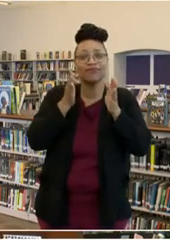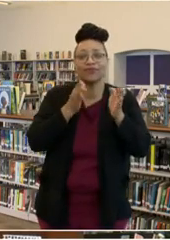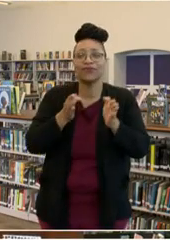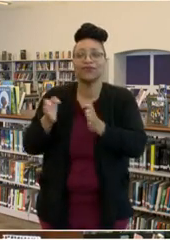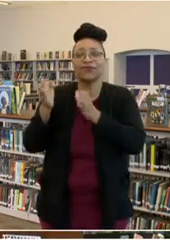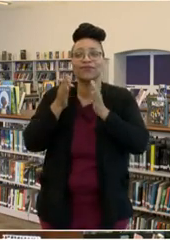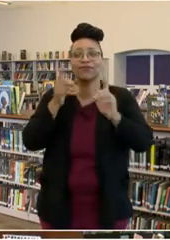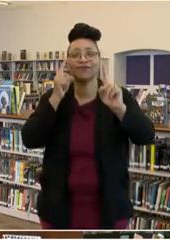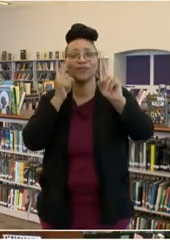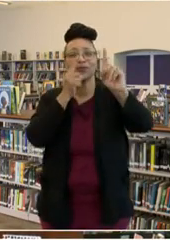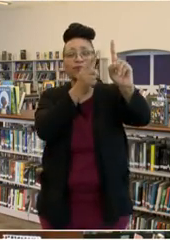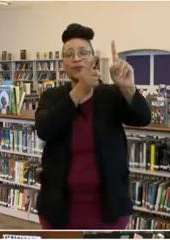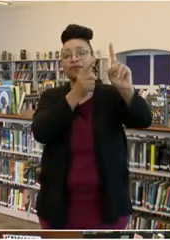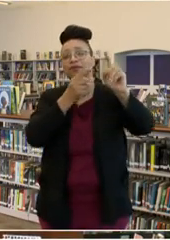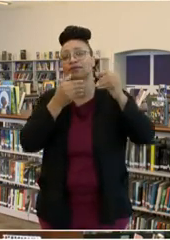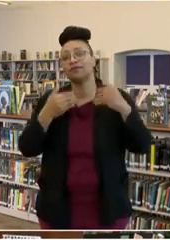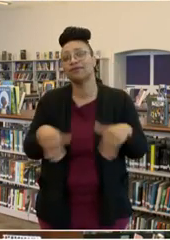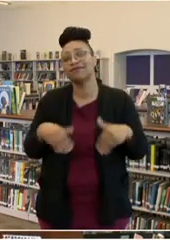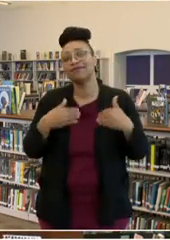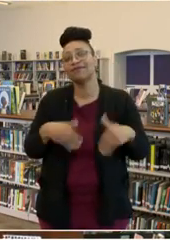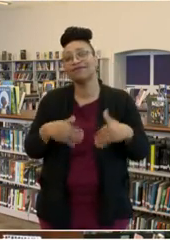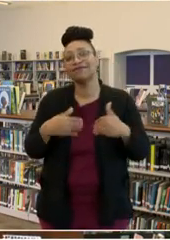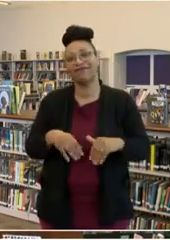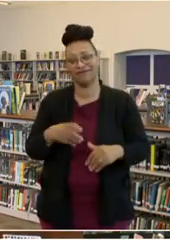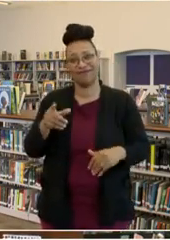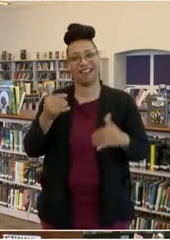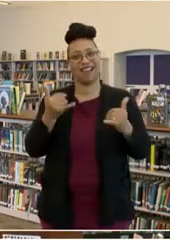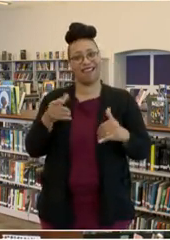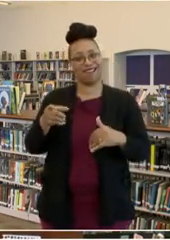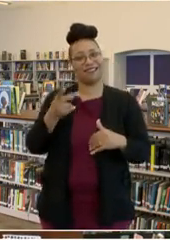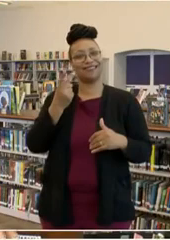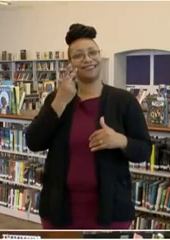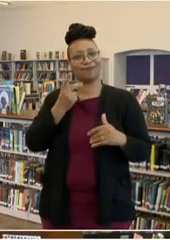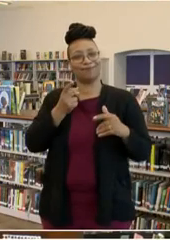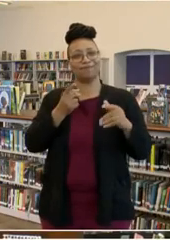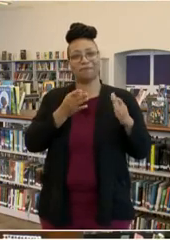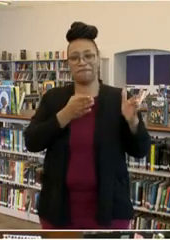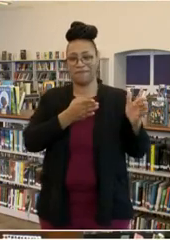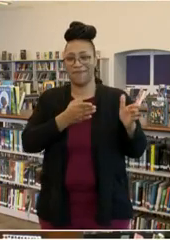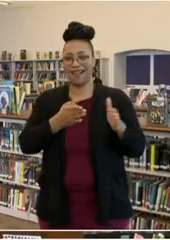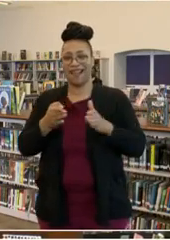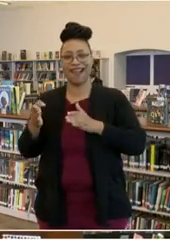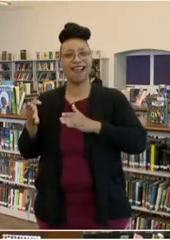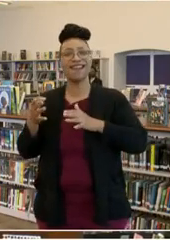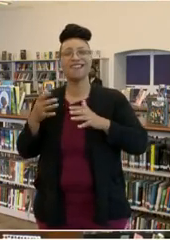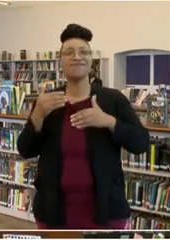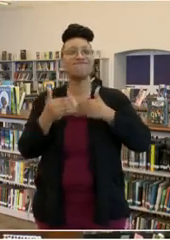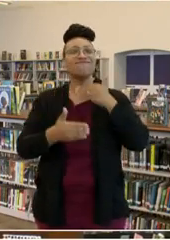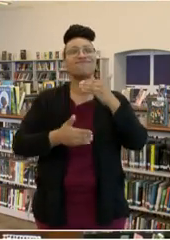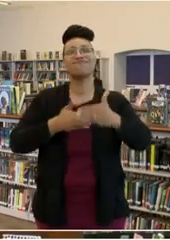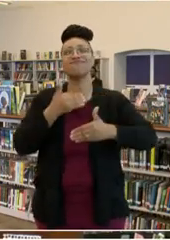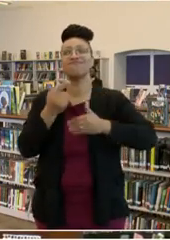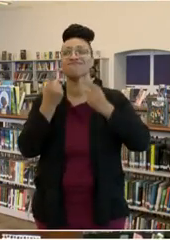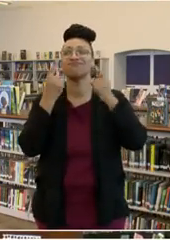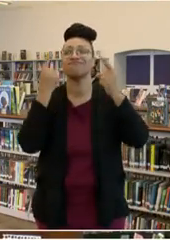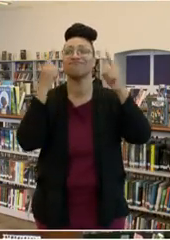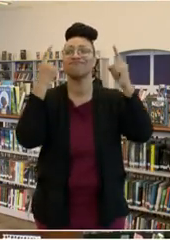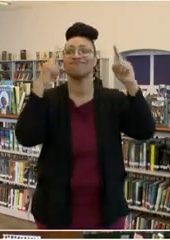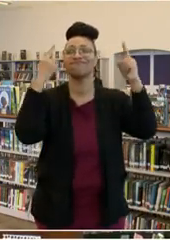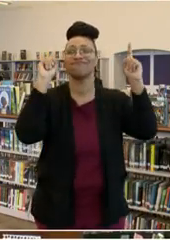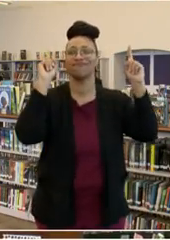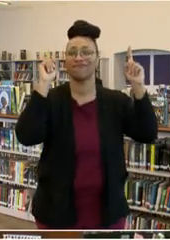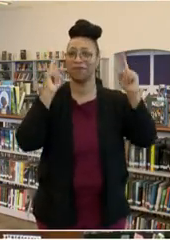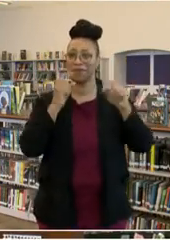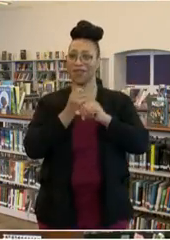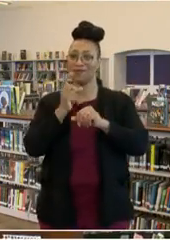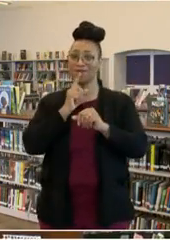think it centers what we are trying to accomplish and to ensure that our young people, when they graduate in DC, that they're prepared for the